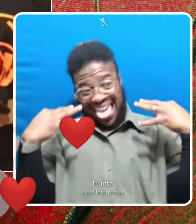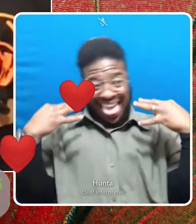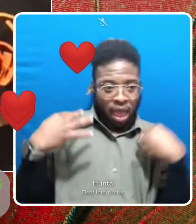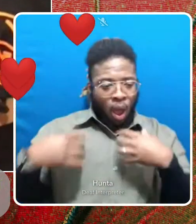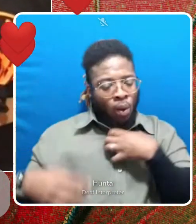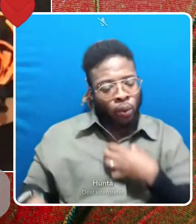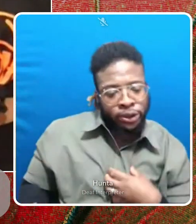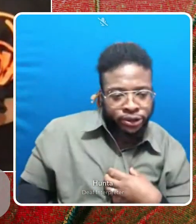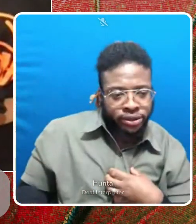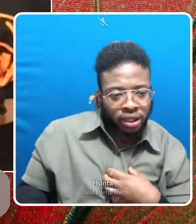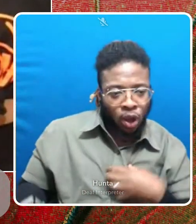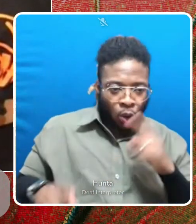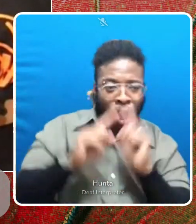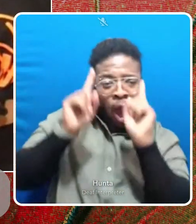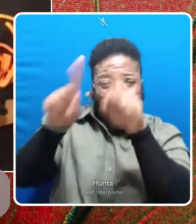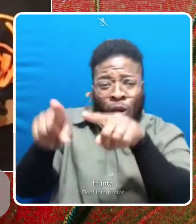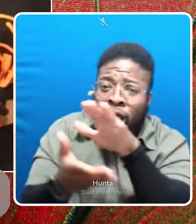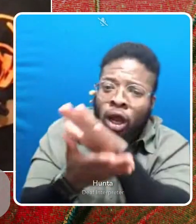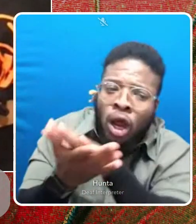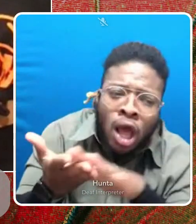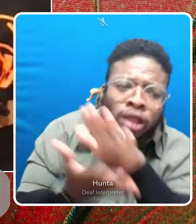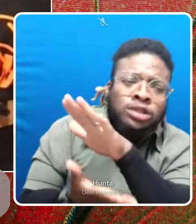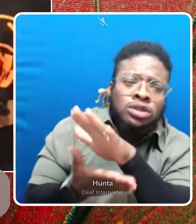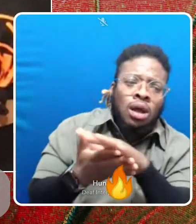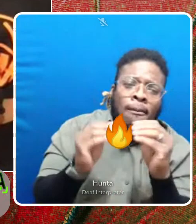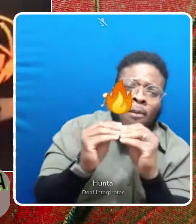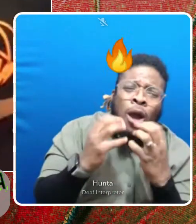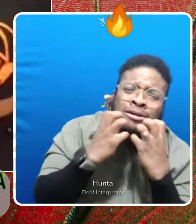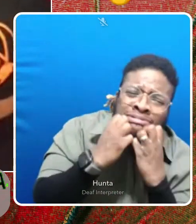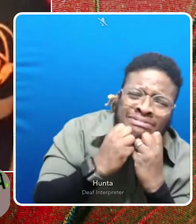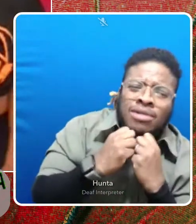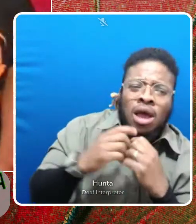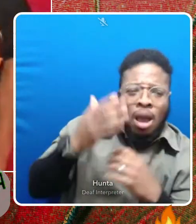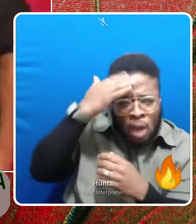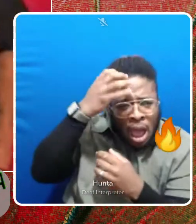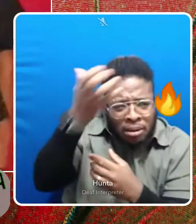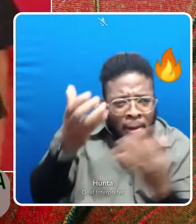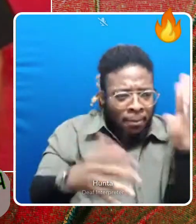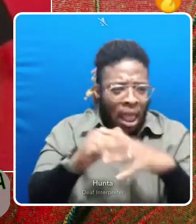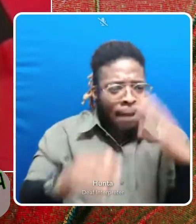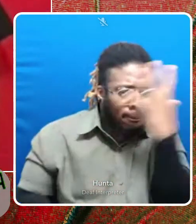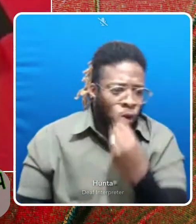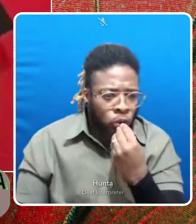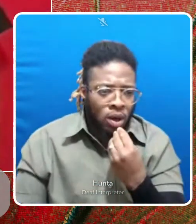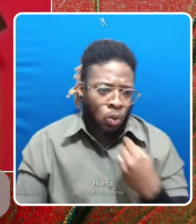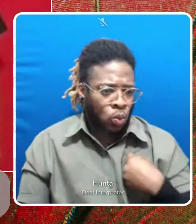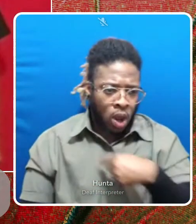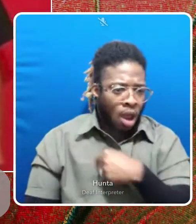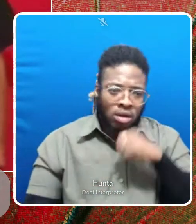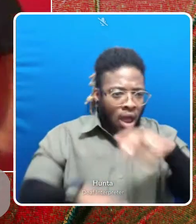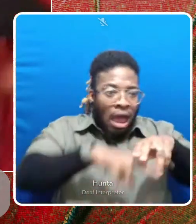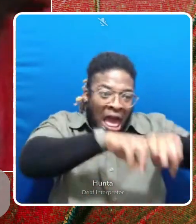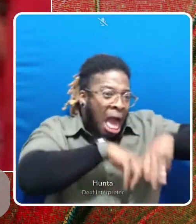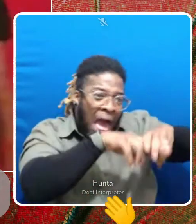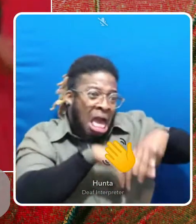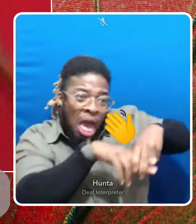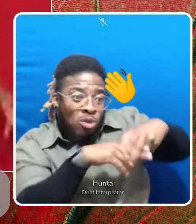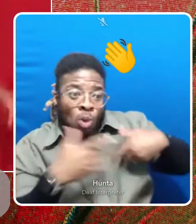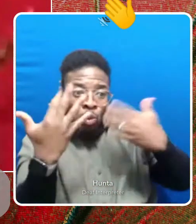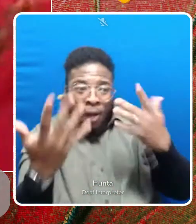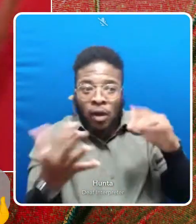beauty. Displaying the knowledge of both book and street smarts. We don't wait for Prince Charmers around here. We have generational curses to